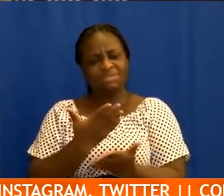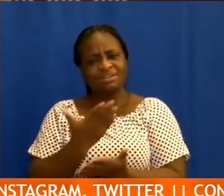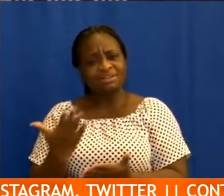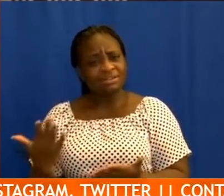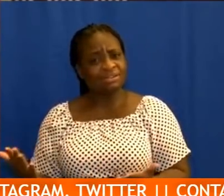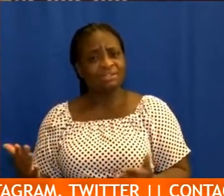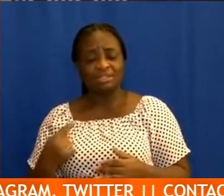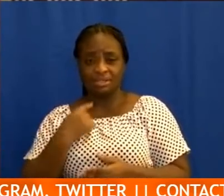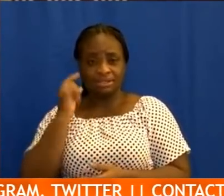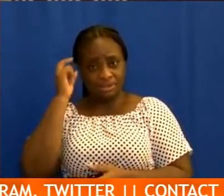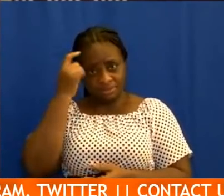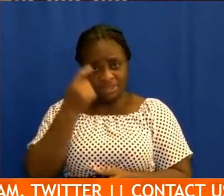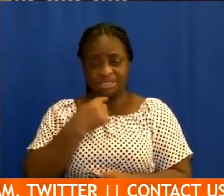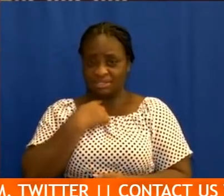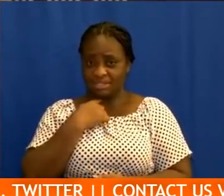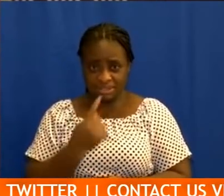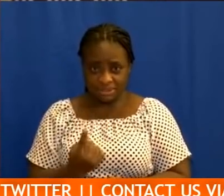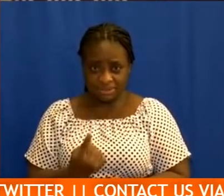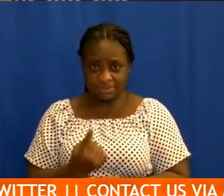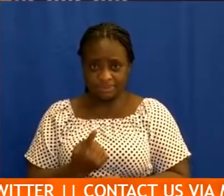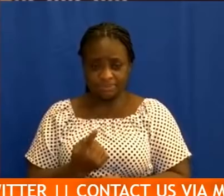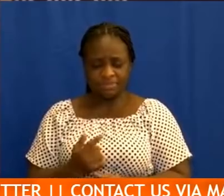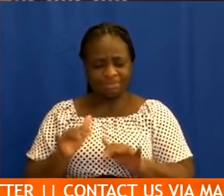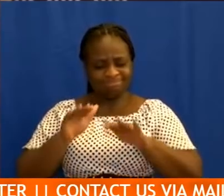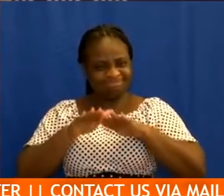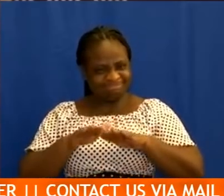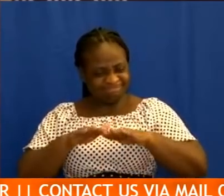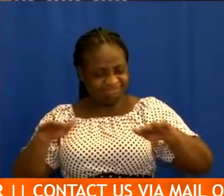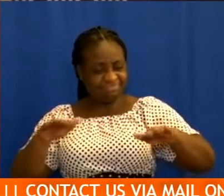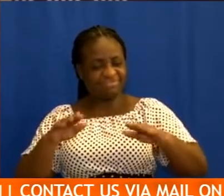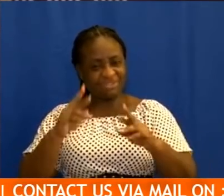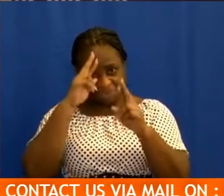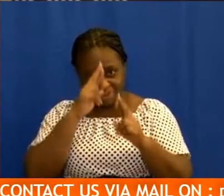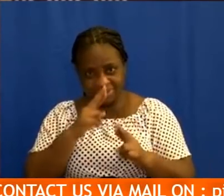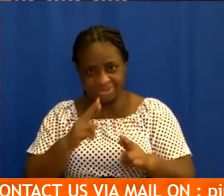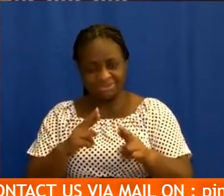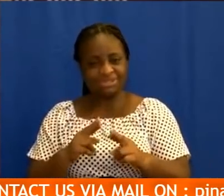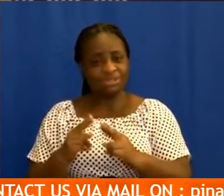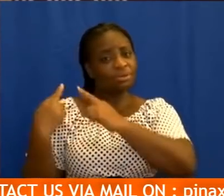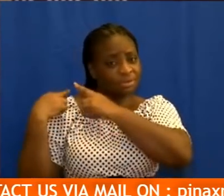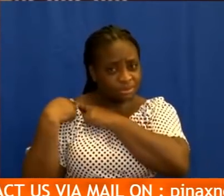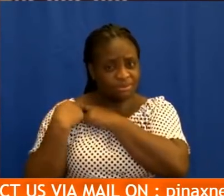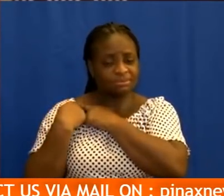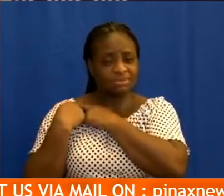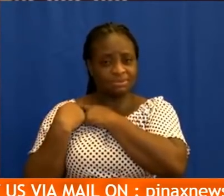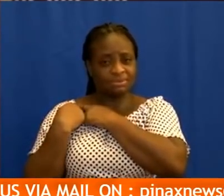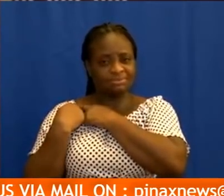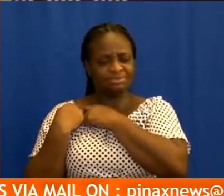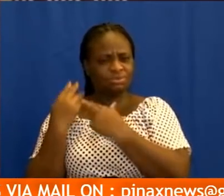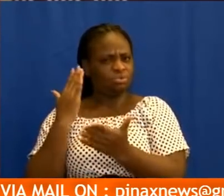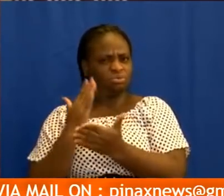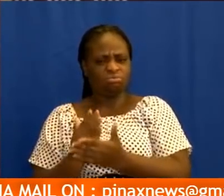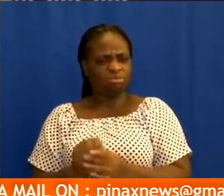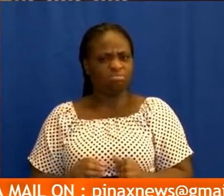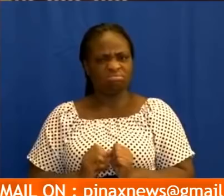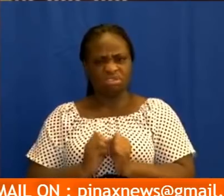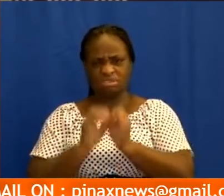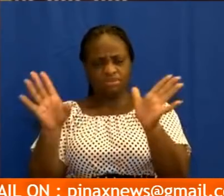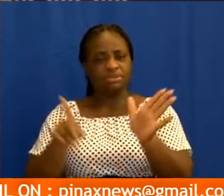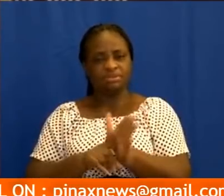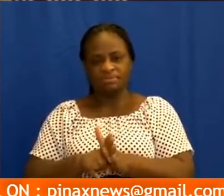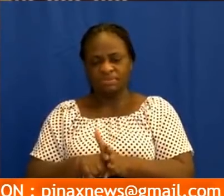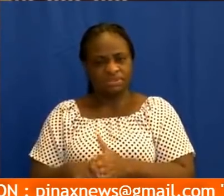protocols at all times. You must maintain the level of discipline and sense of responsibility to stop the